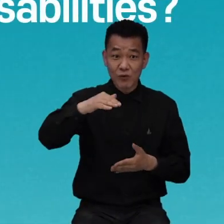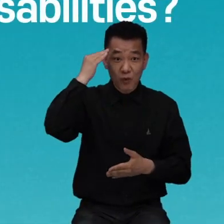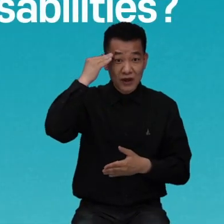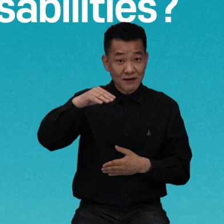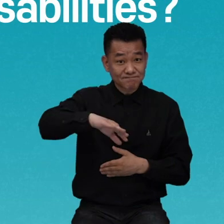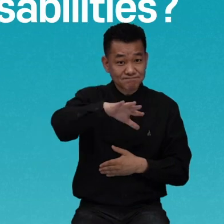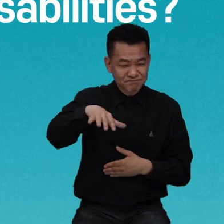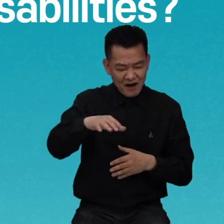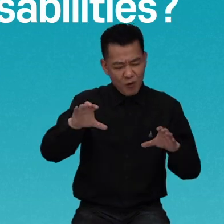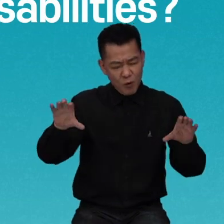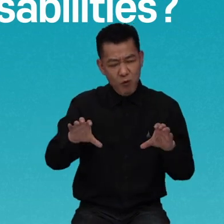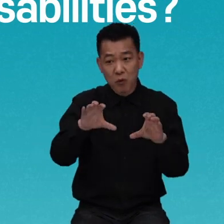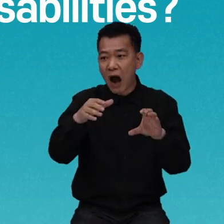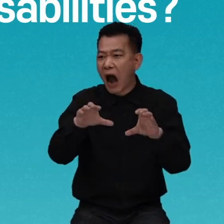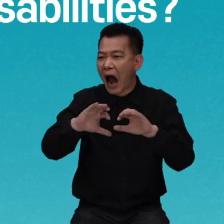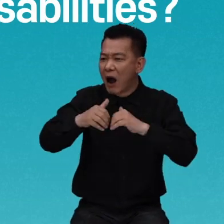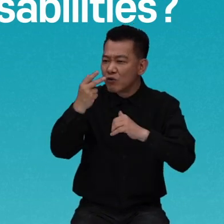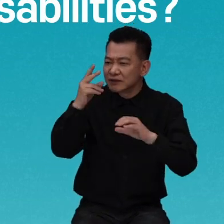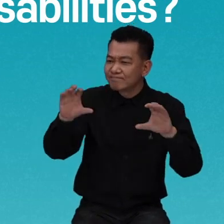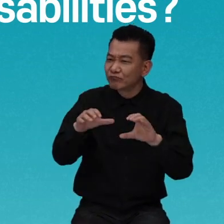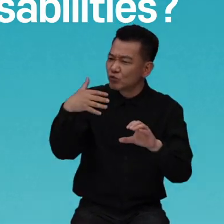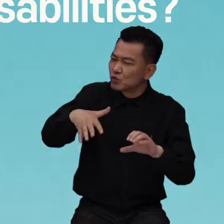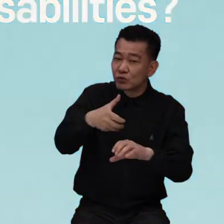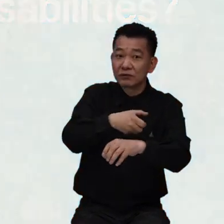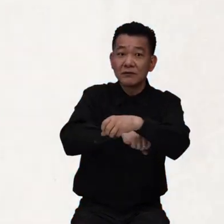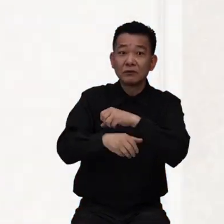rights of persons with disabilities?